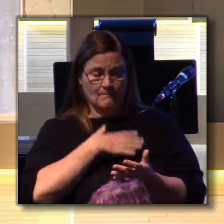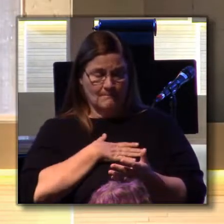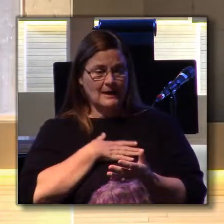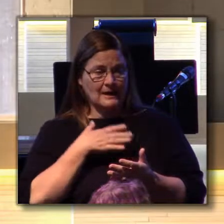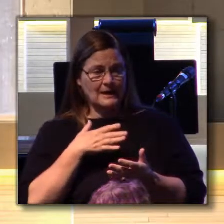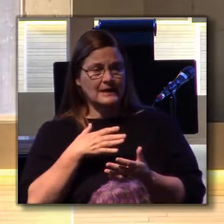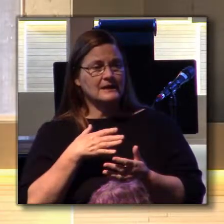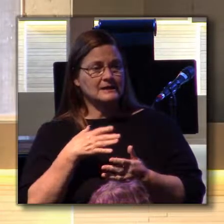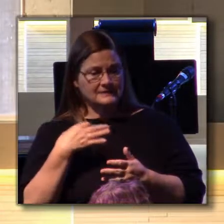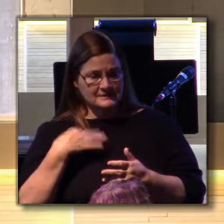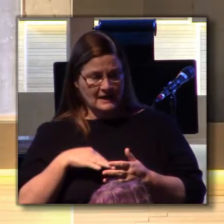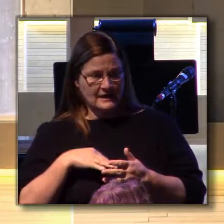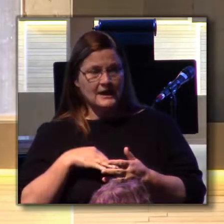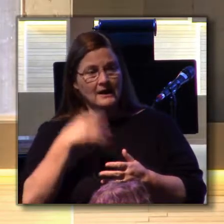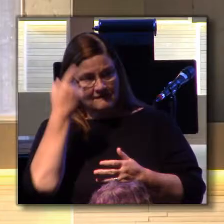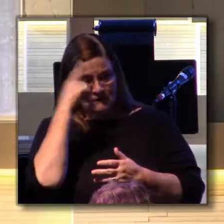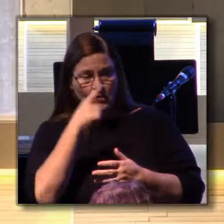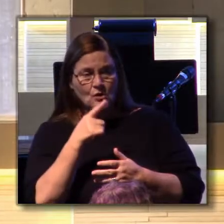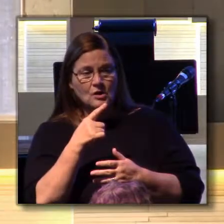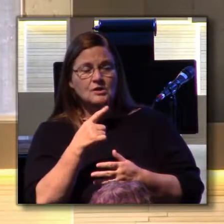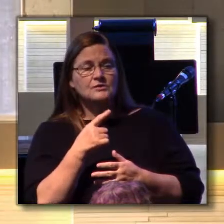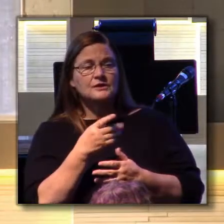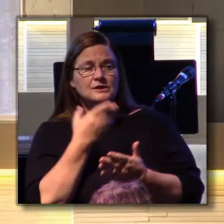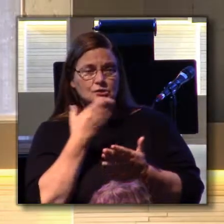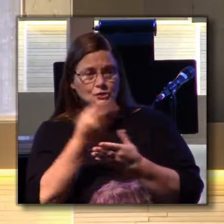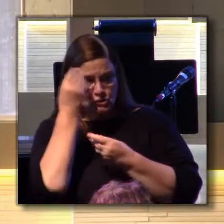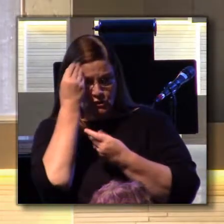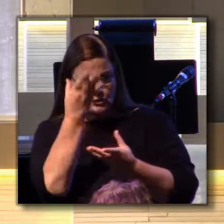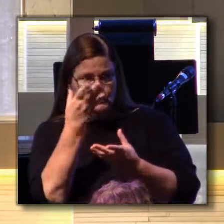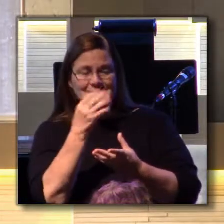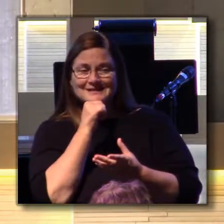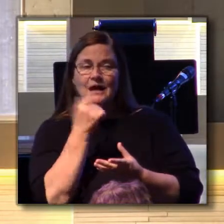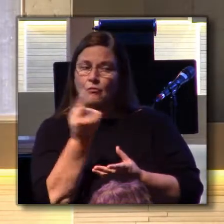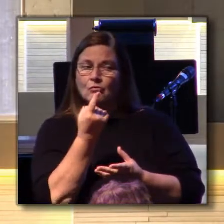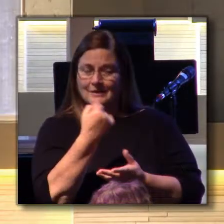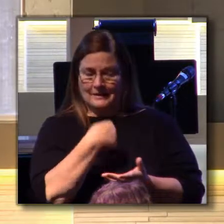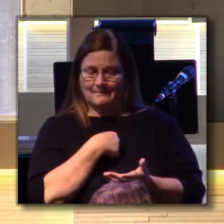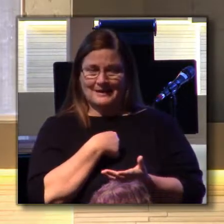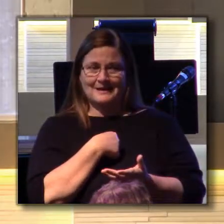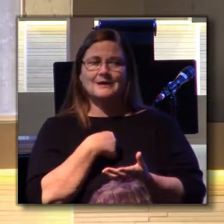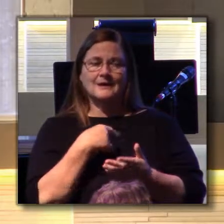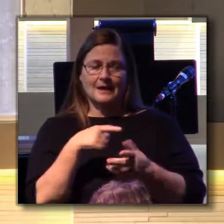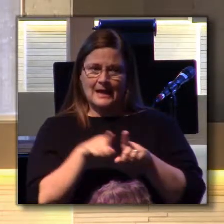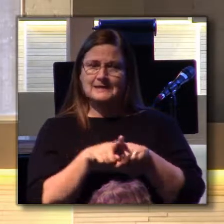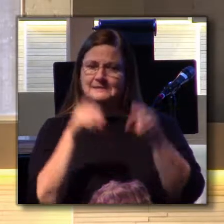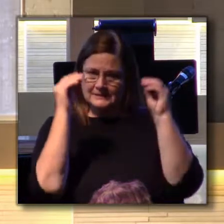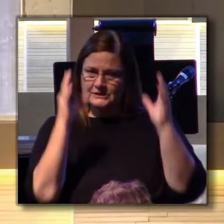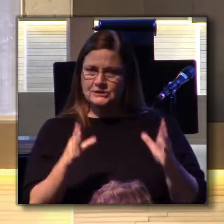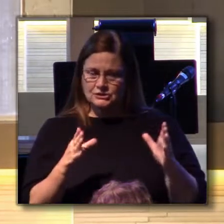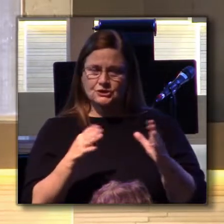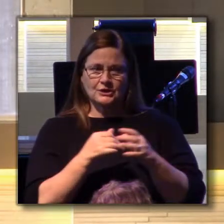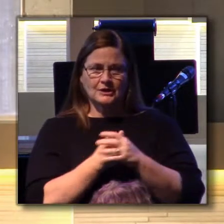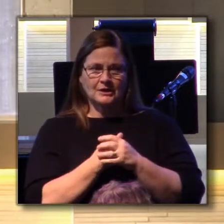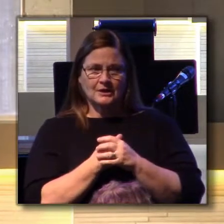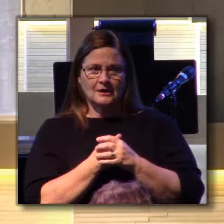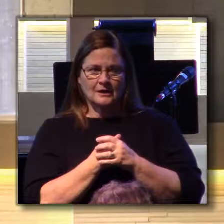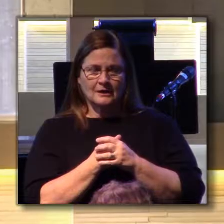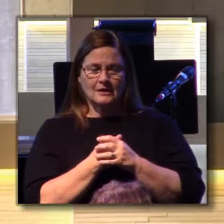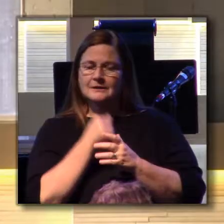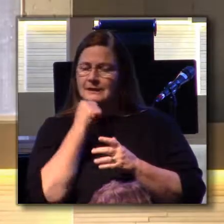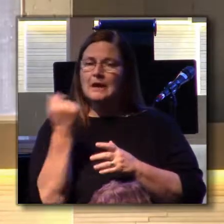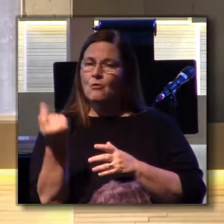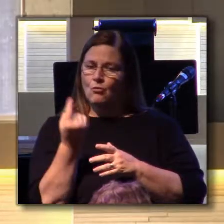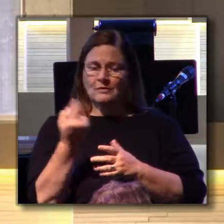sake. Not just me as your good teacher. Not just me as the one who is teaching these mind-blowing lessons. Not just